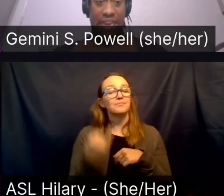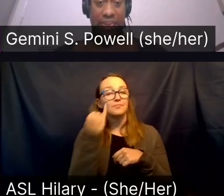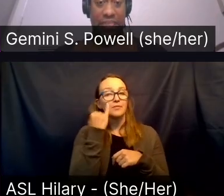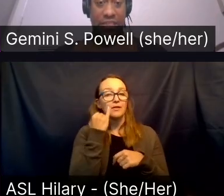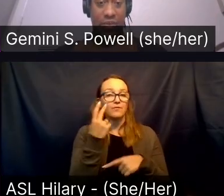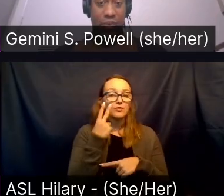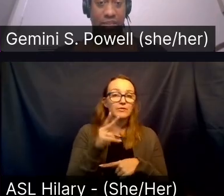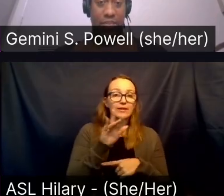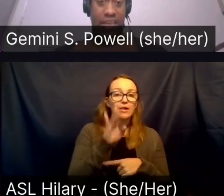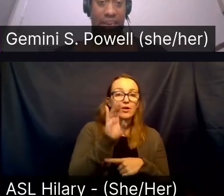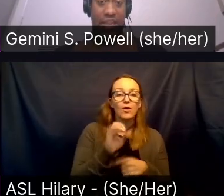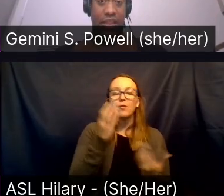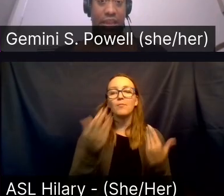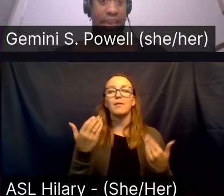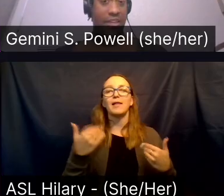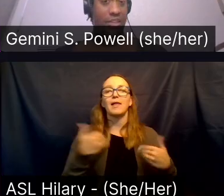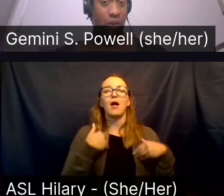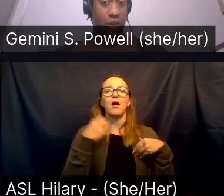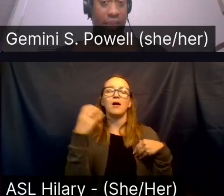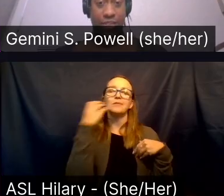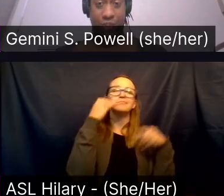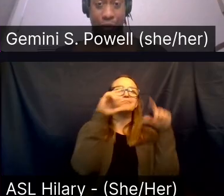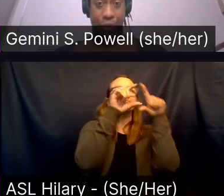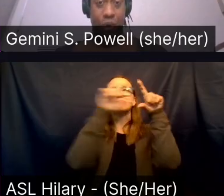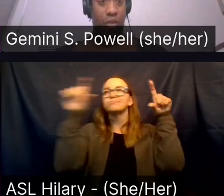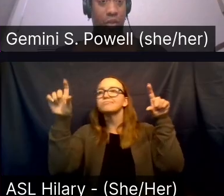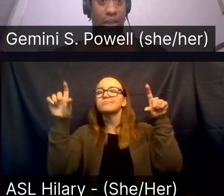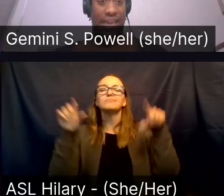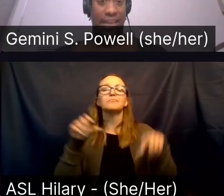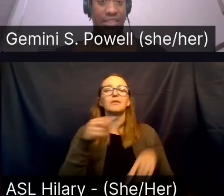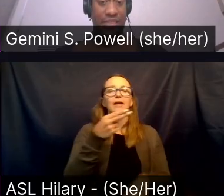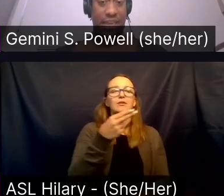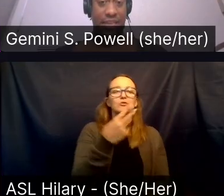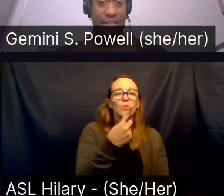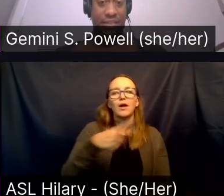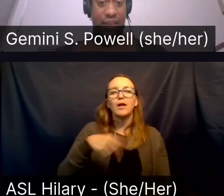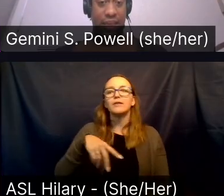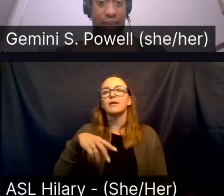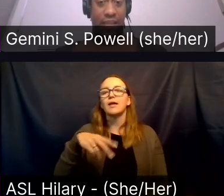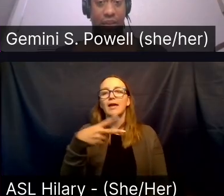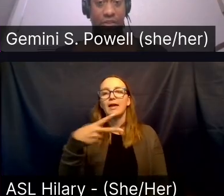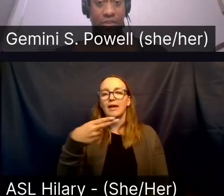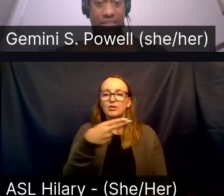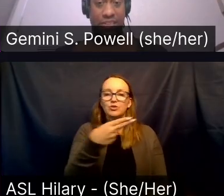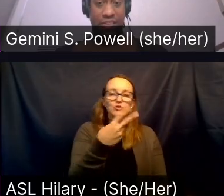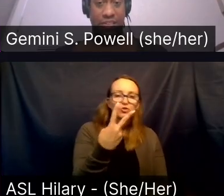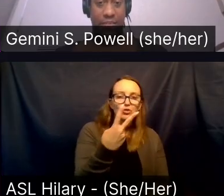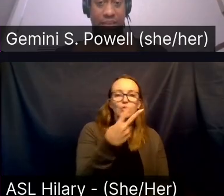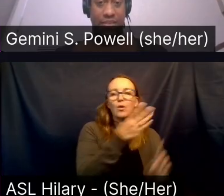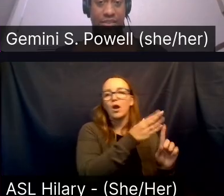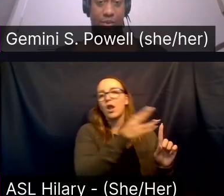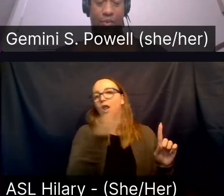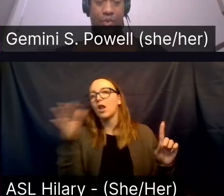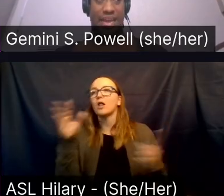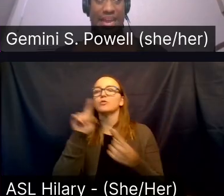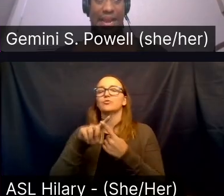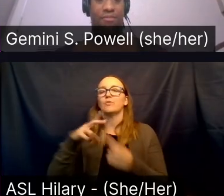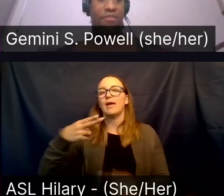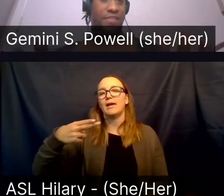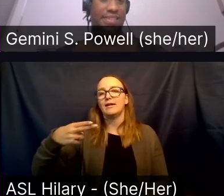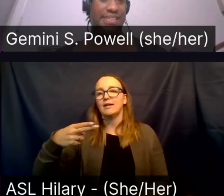see headings, which can be anything H1, H2, all the way to H6. And those are essentially meant